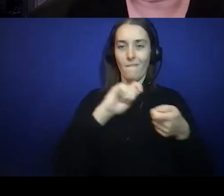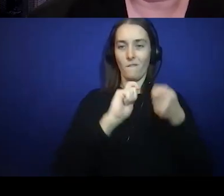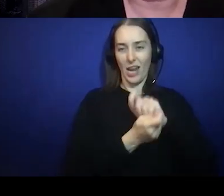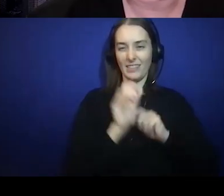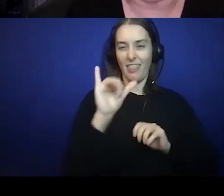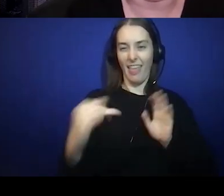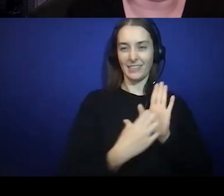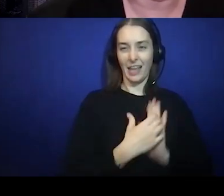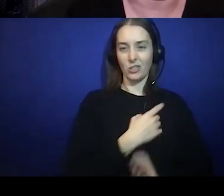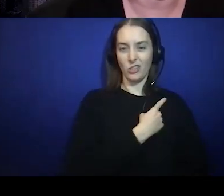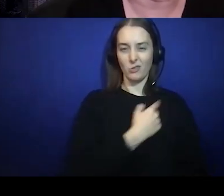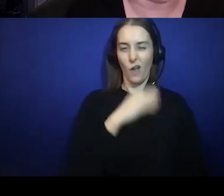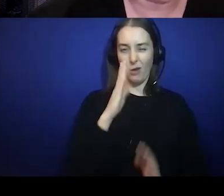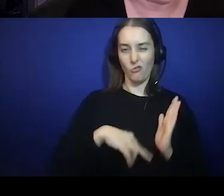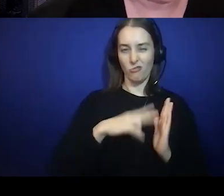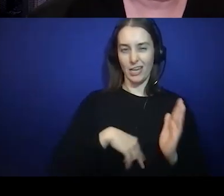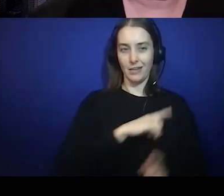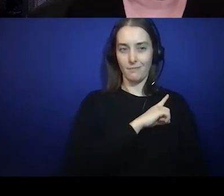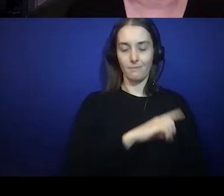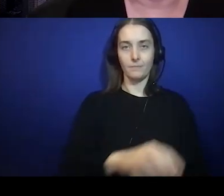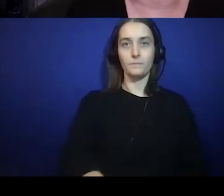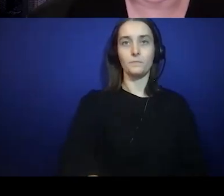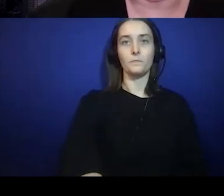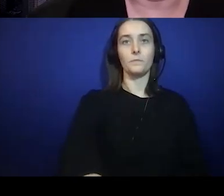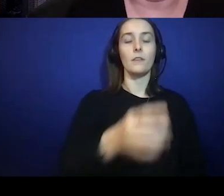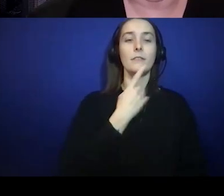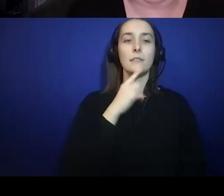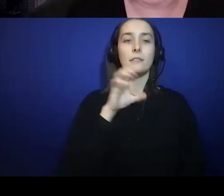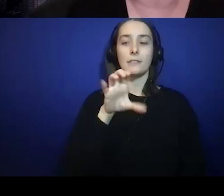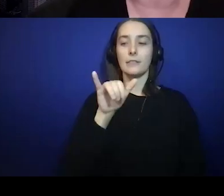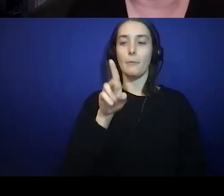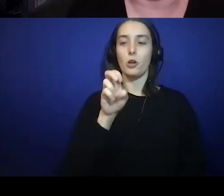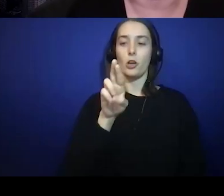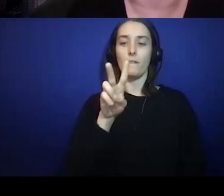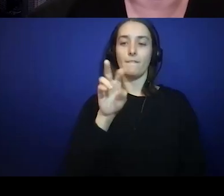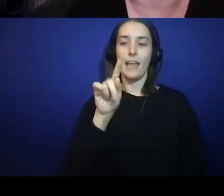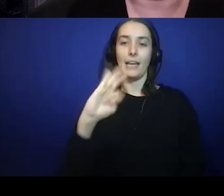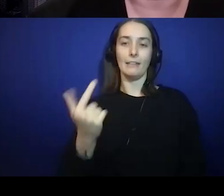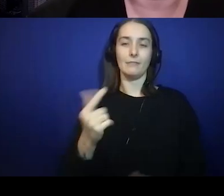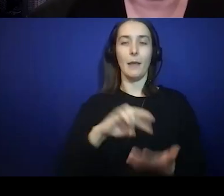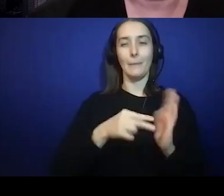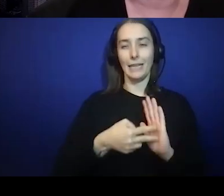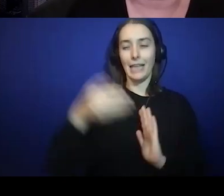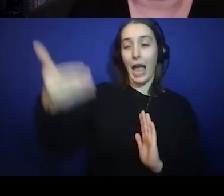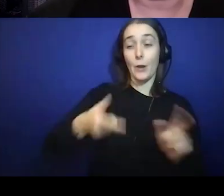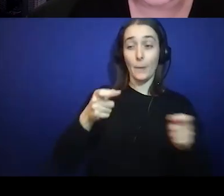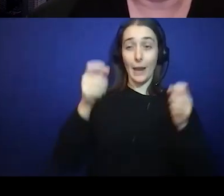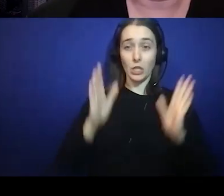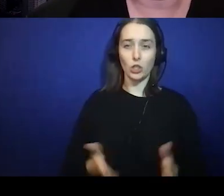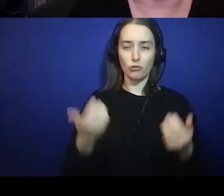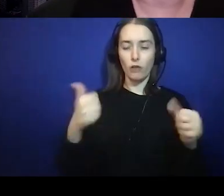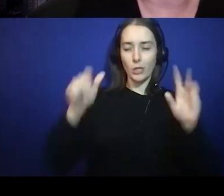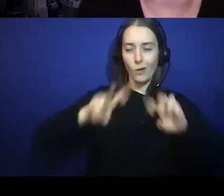of the article. So I'll read what's on the screen. Says cyber vetting or hiring managers' attempts to